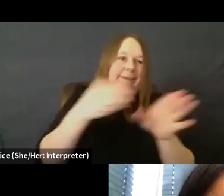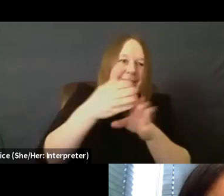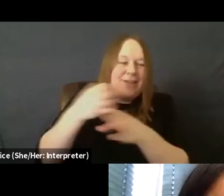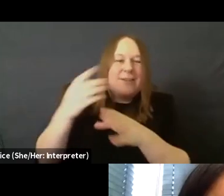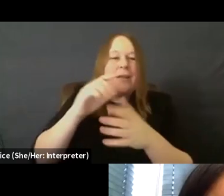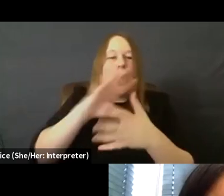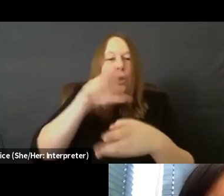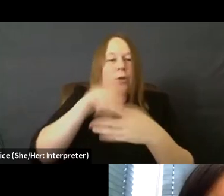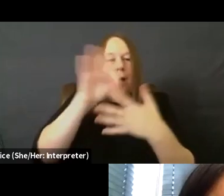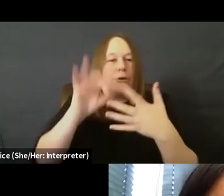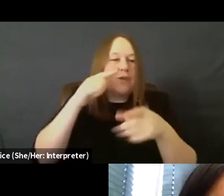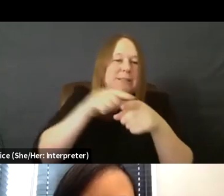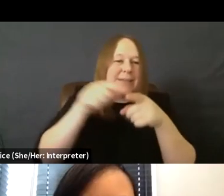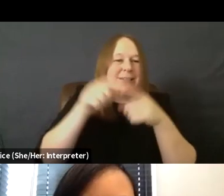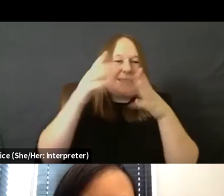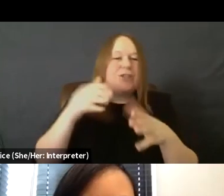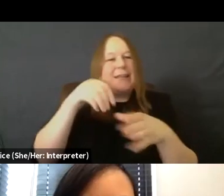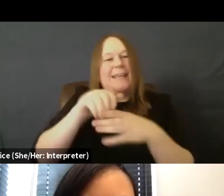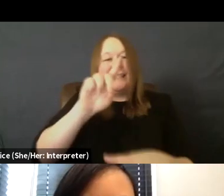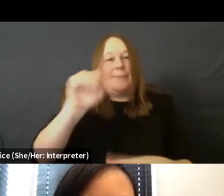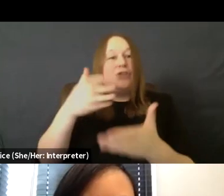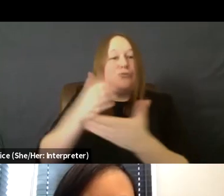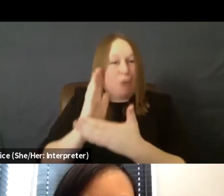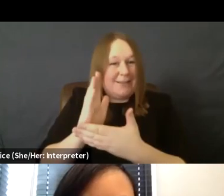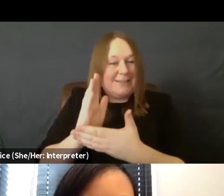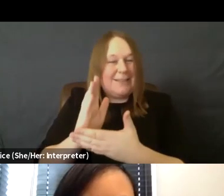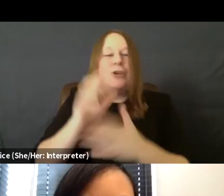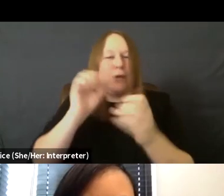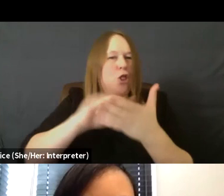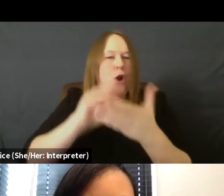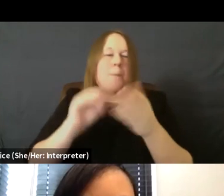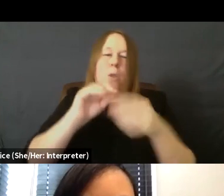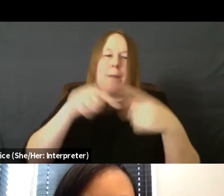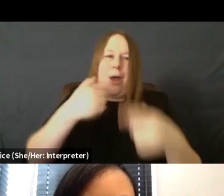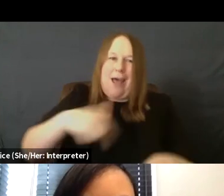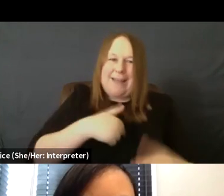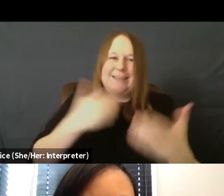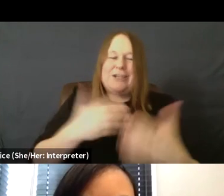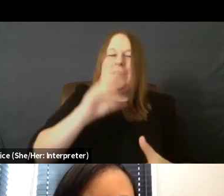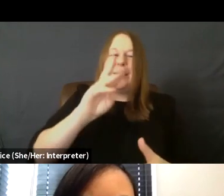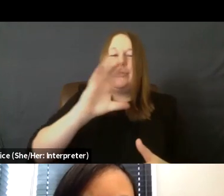for specialization in disability rights. You can learn more about us at